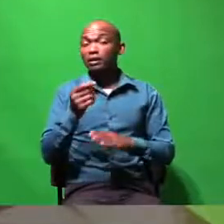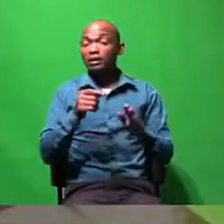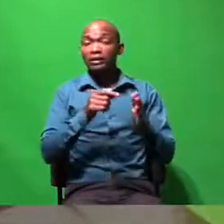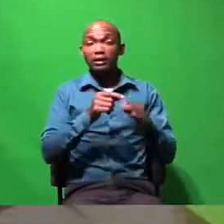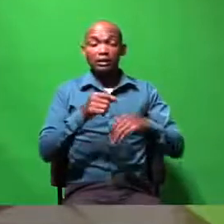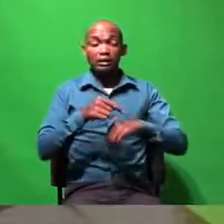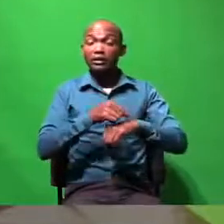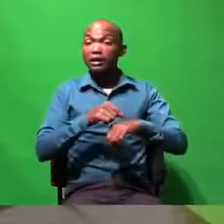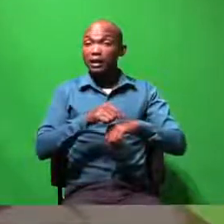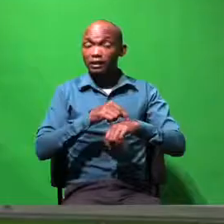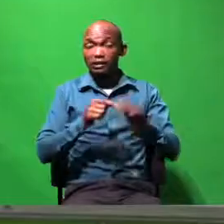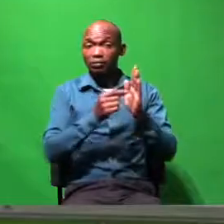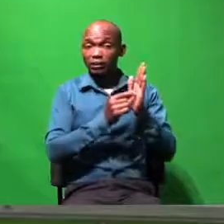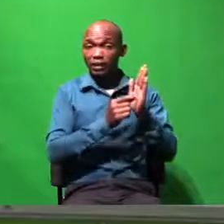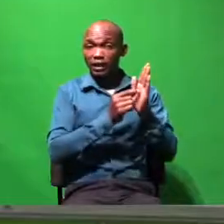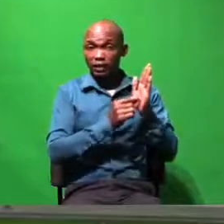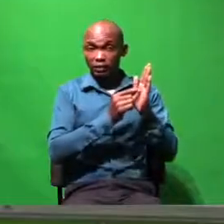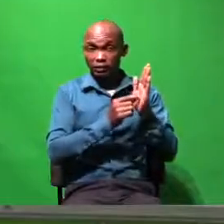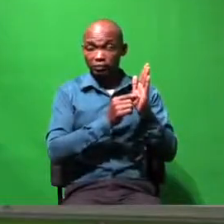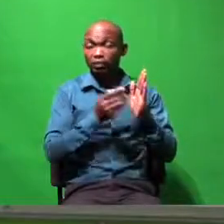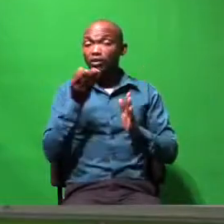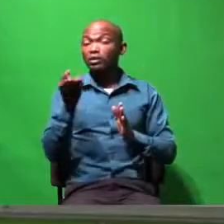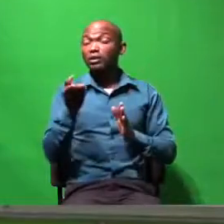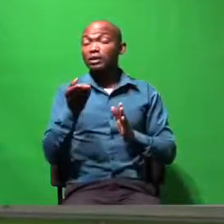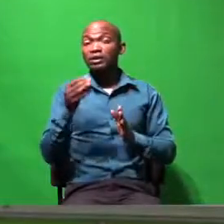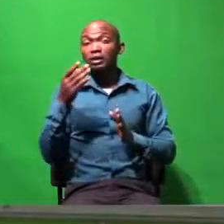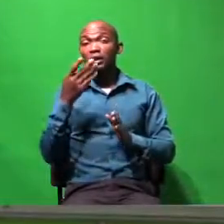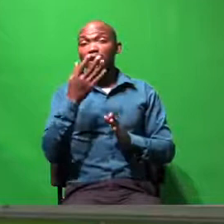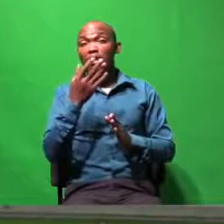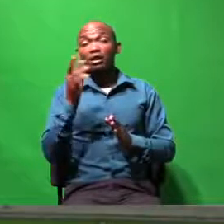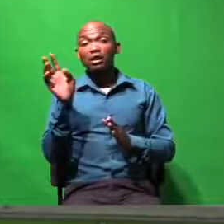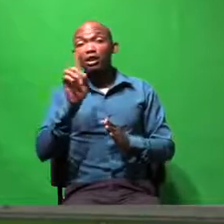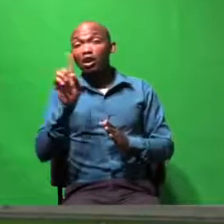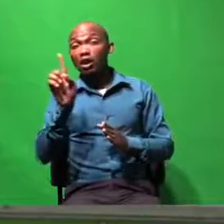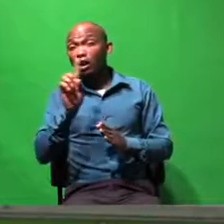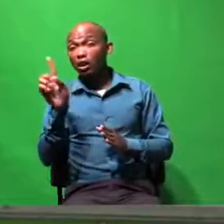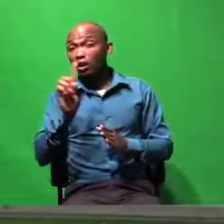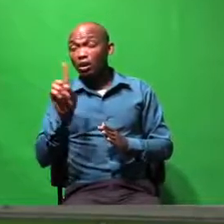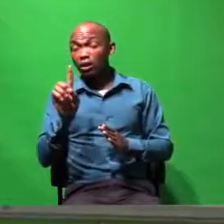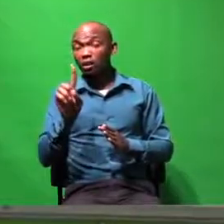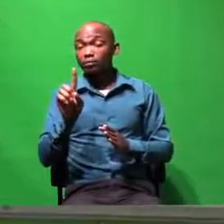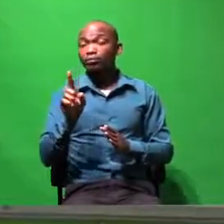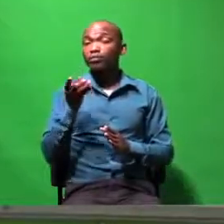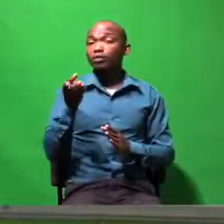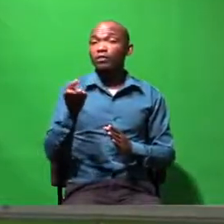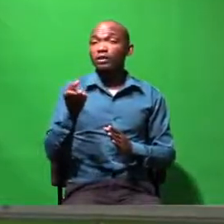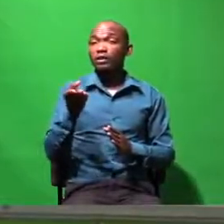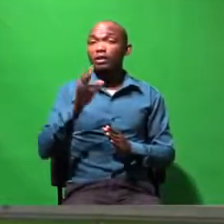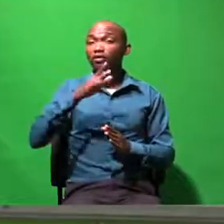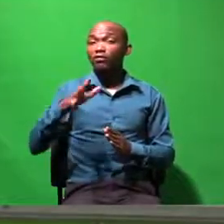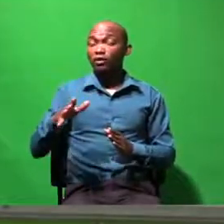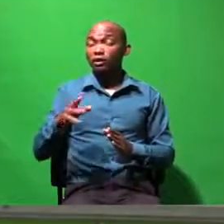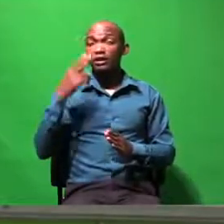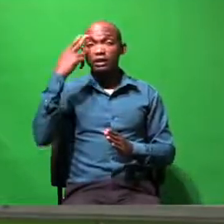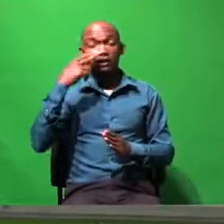we want, or we should know that why the color of this fluid is yellow and